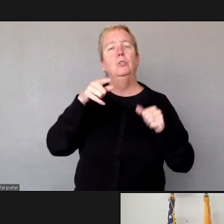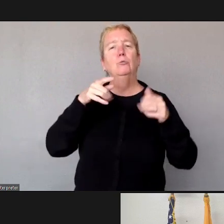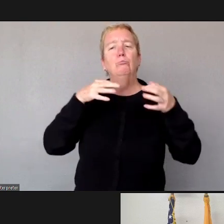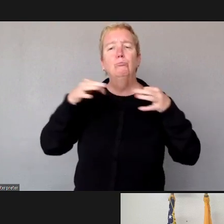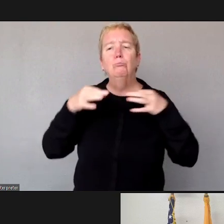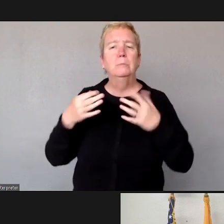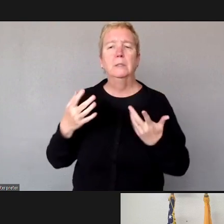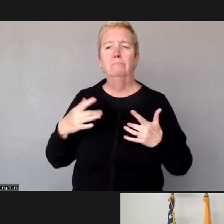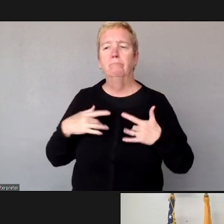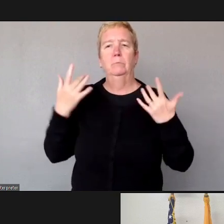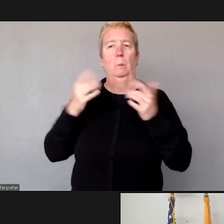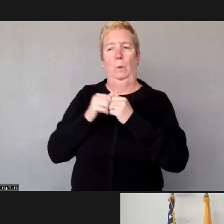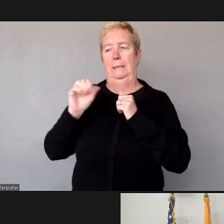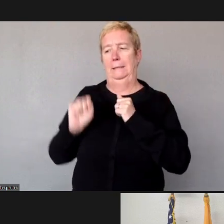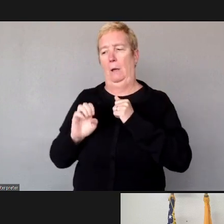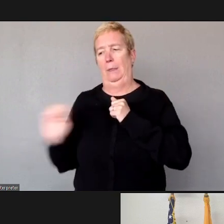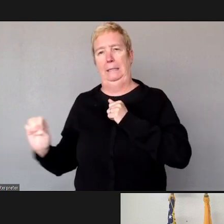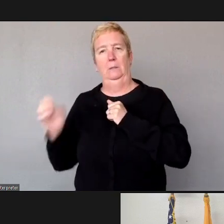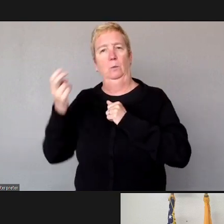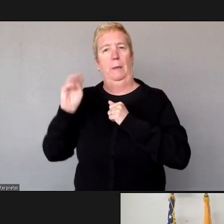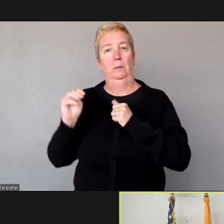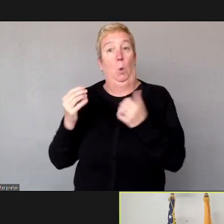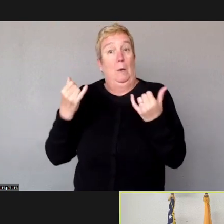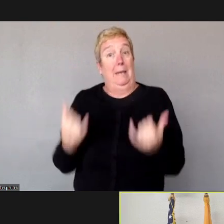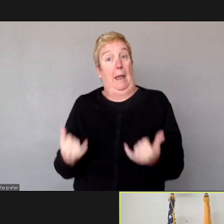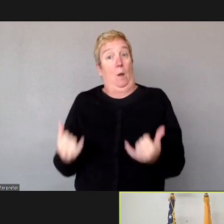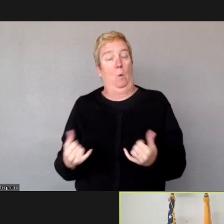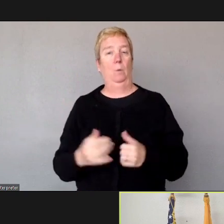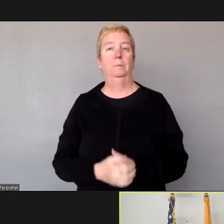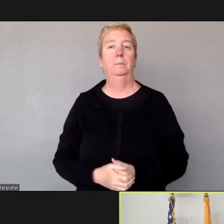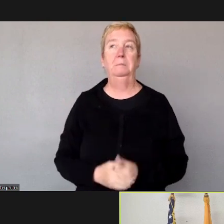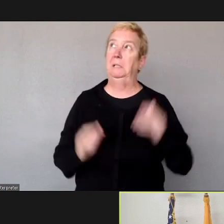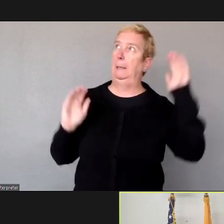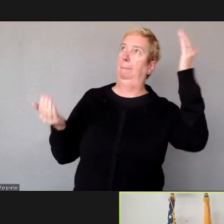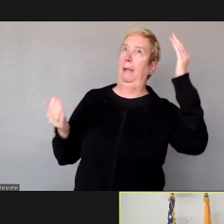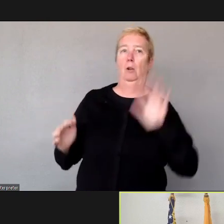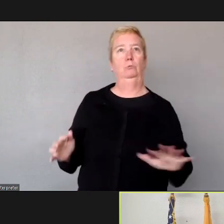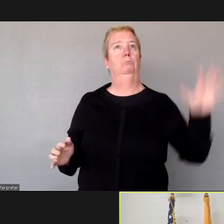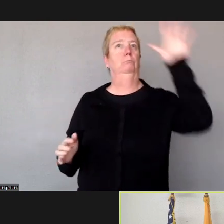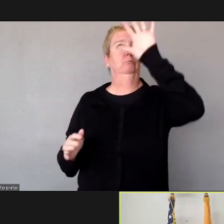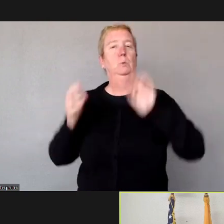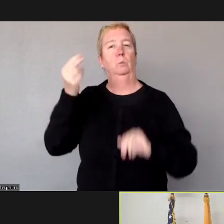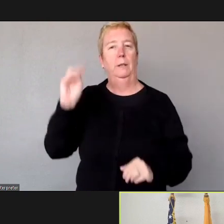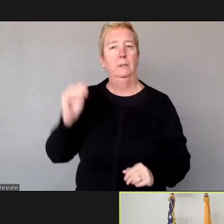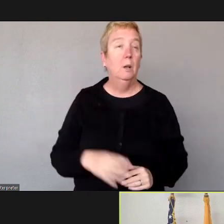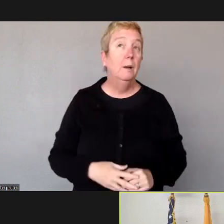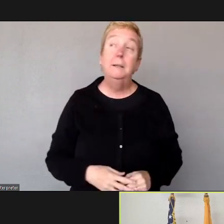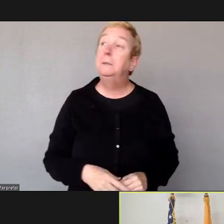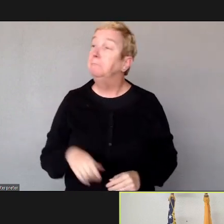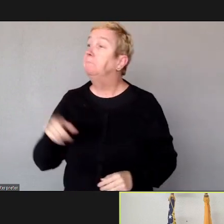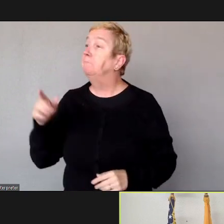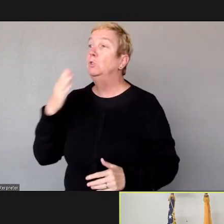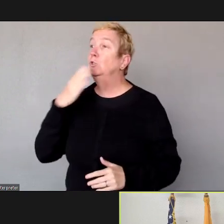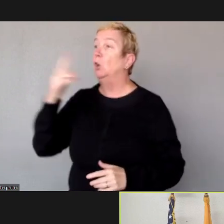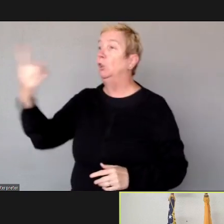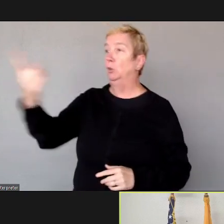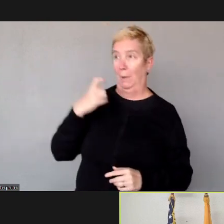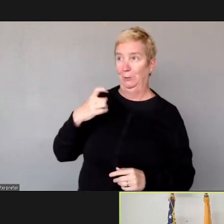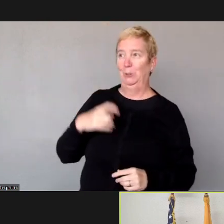right now versus other parts of the state? Yeah, great question. I didn't know the answer. You sent it to